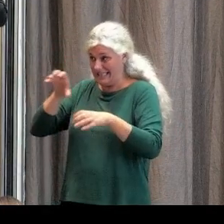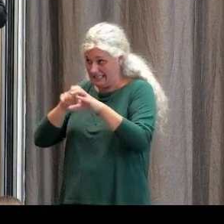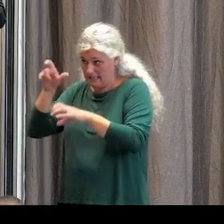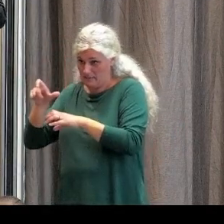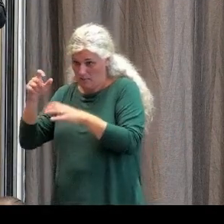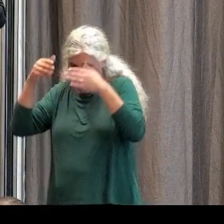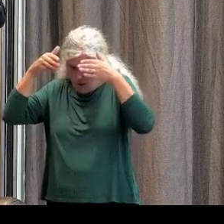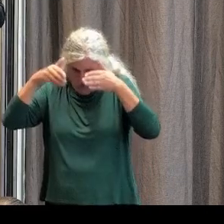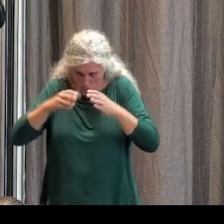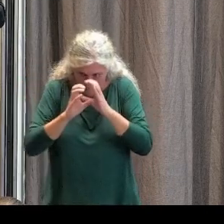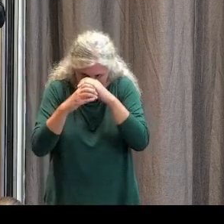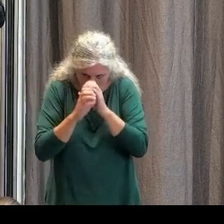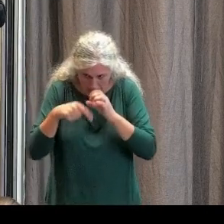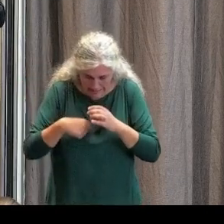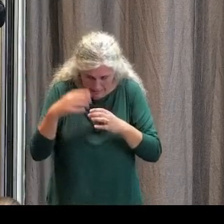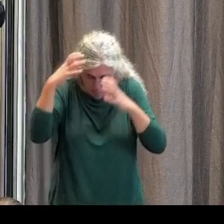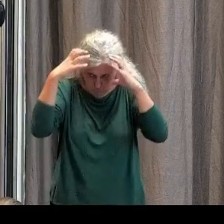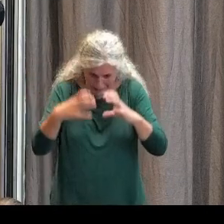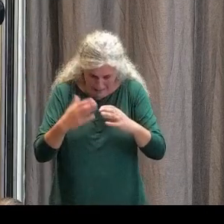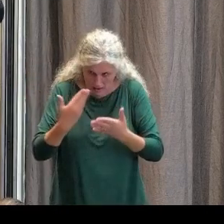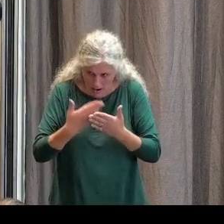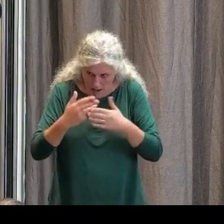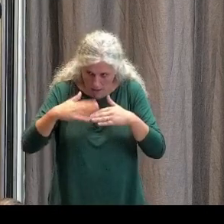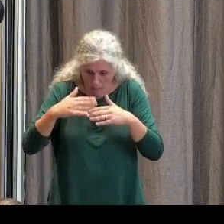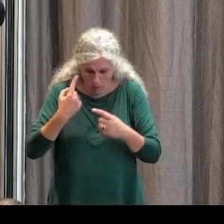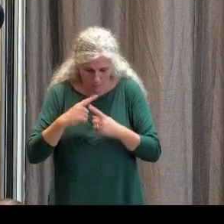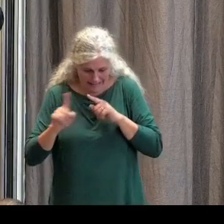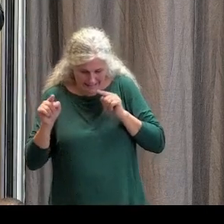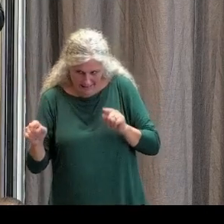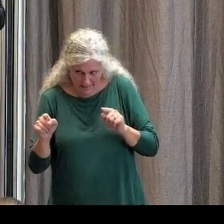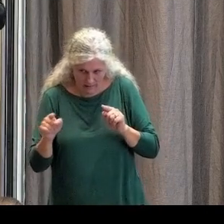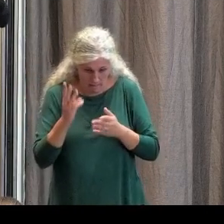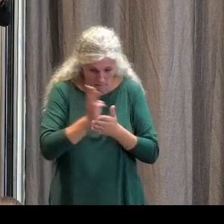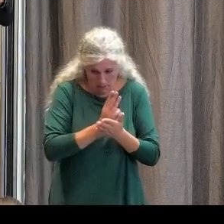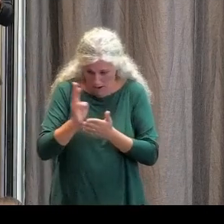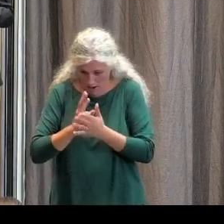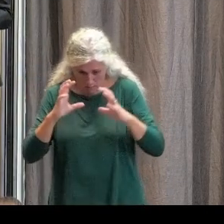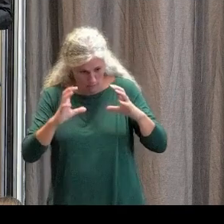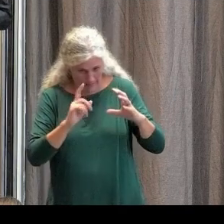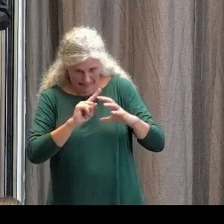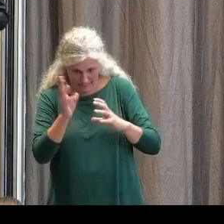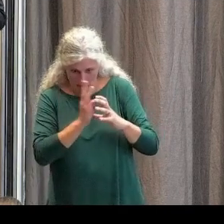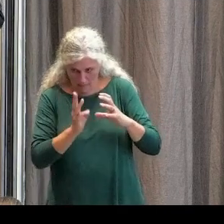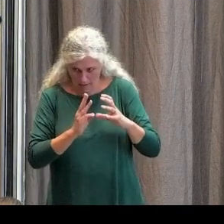the brain tissue and to learn a bit about what is different in the part of the brain causing the seizure.